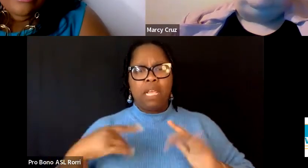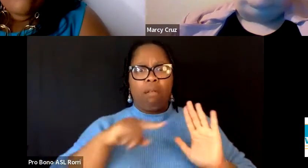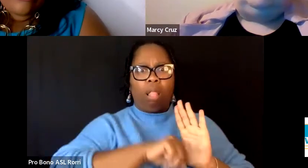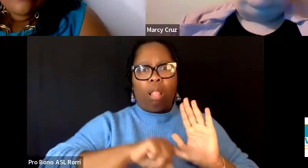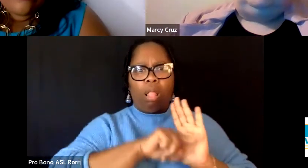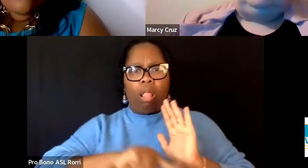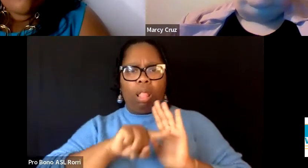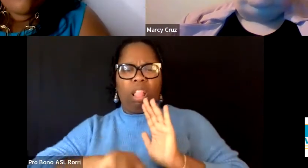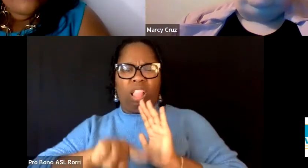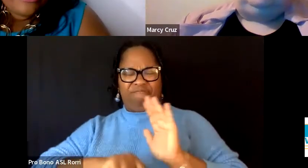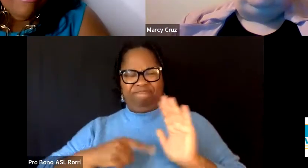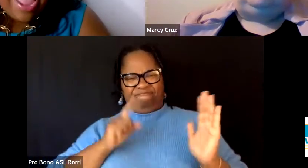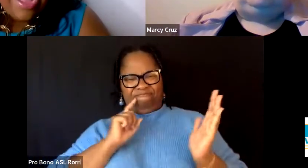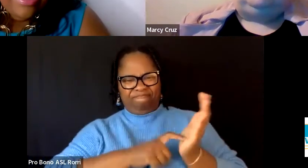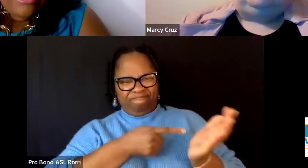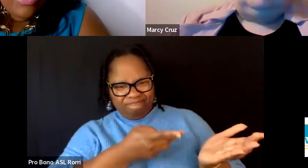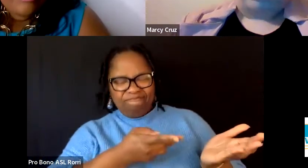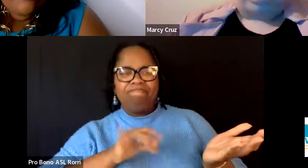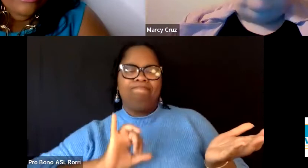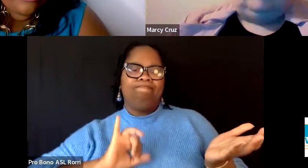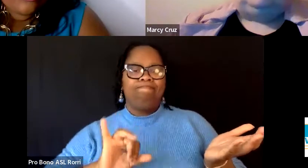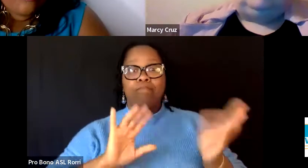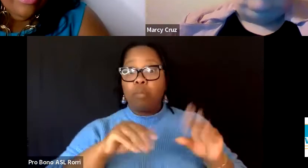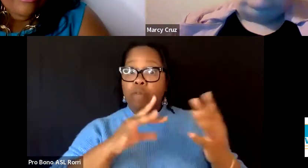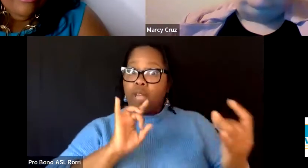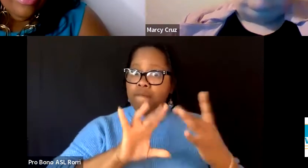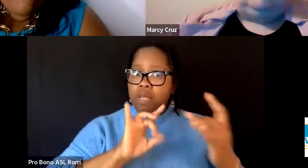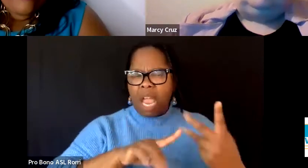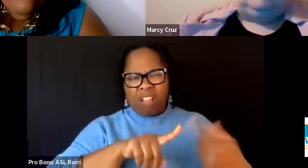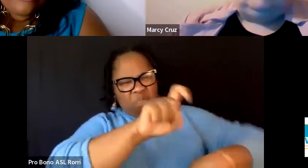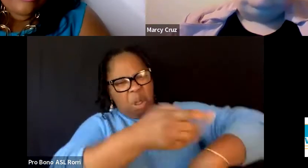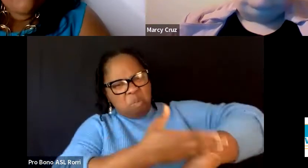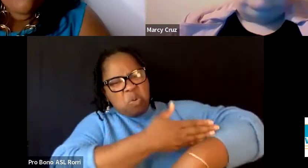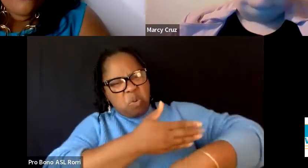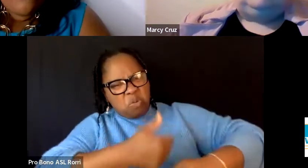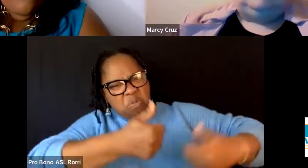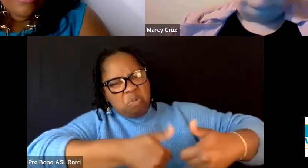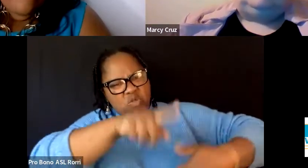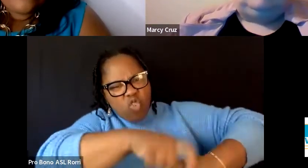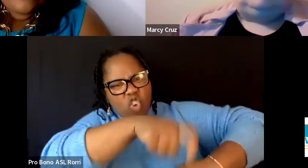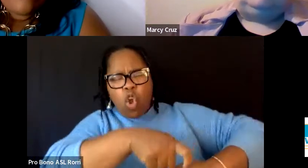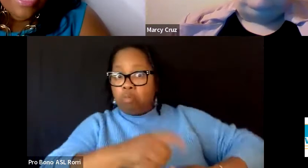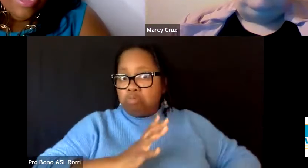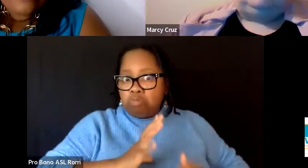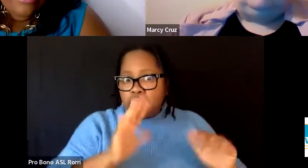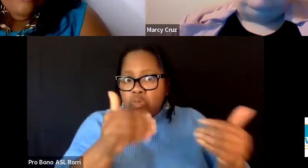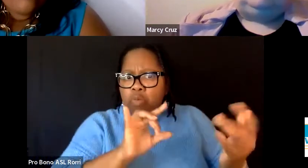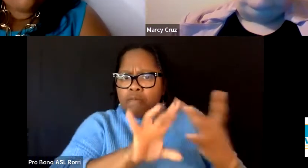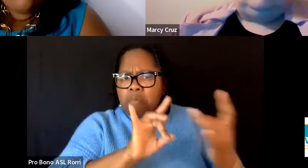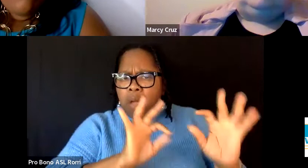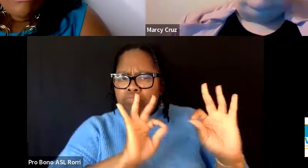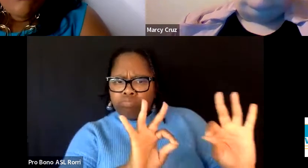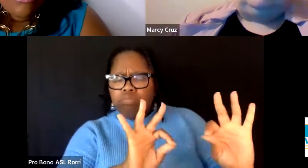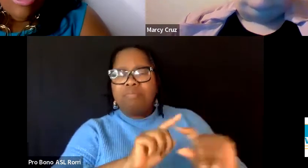wrong with giving feedback when people need to do better and people need to improve. But sometimes